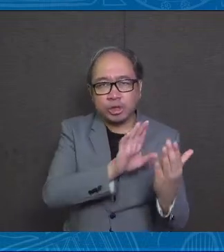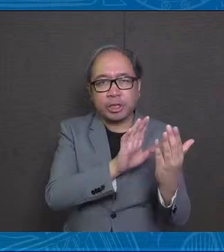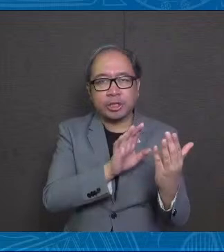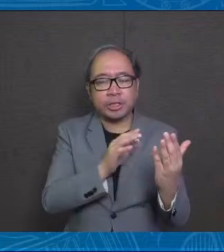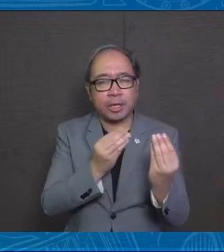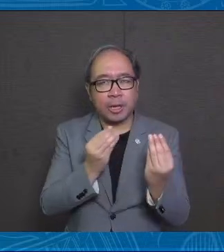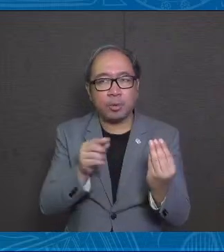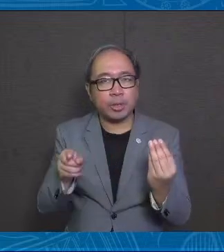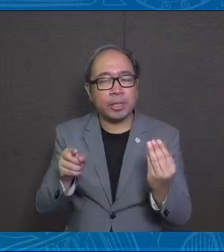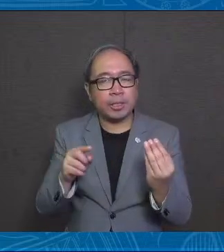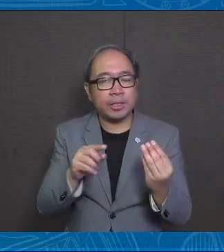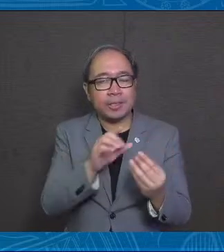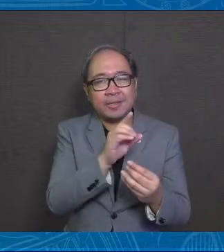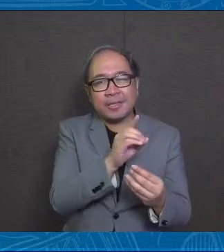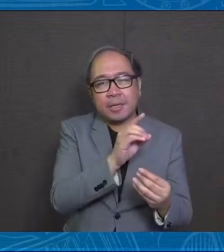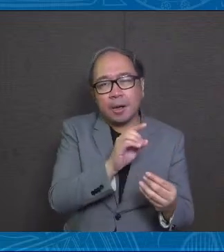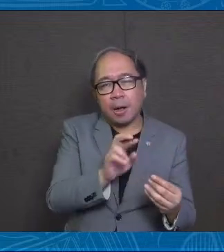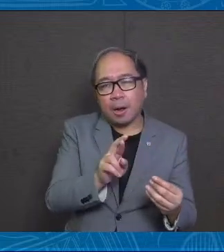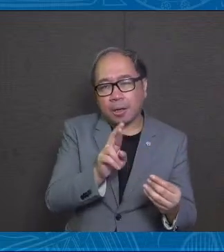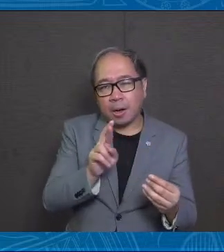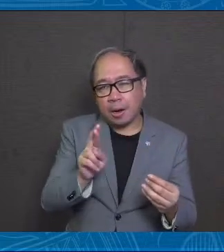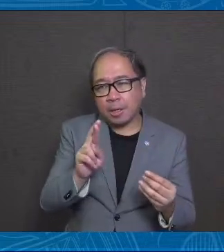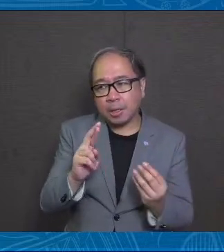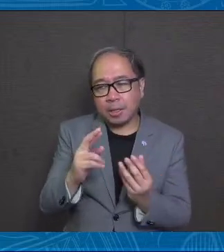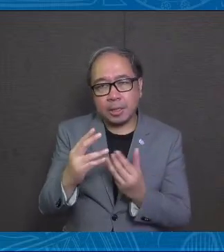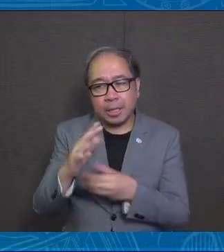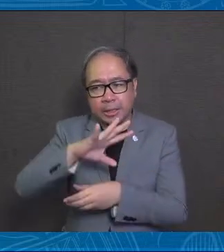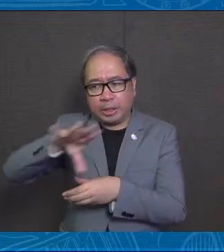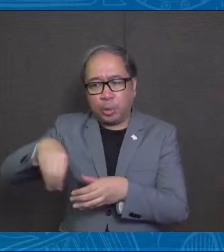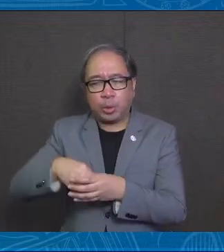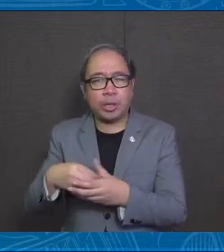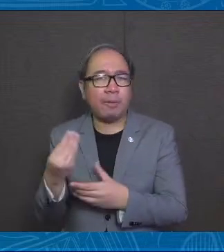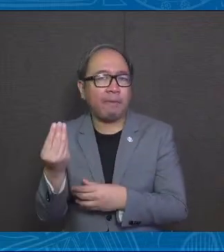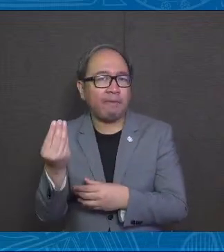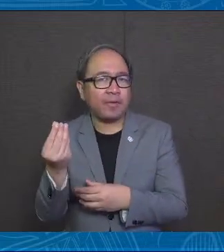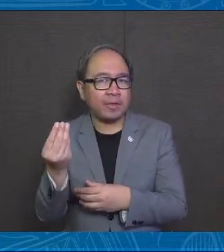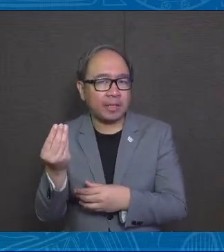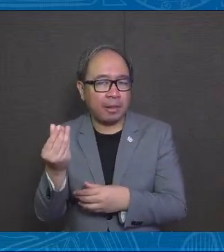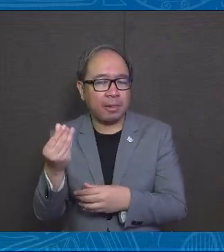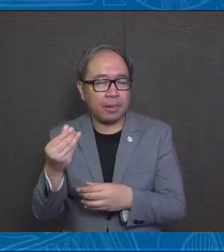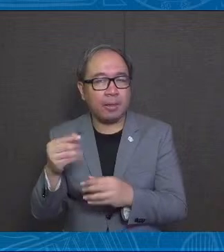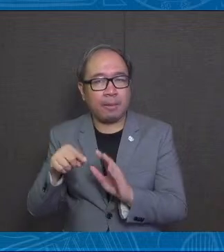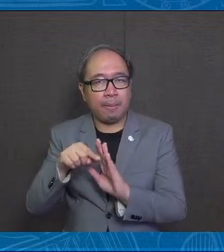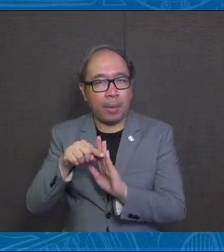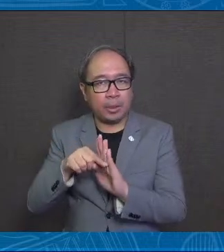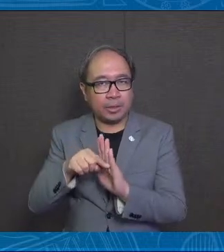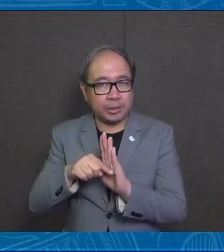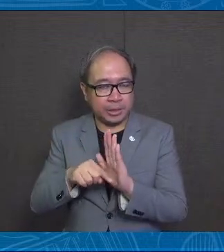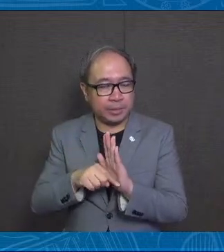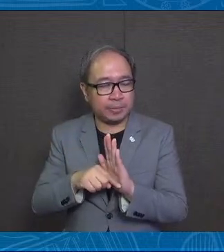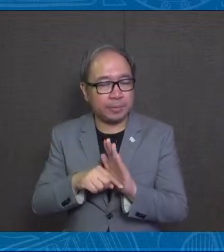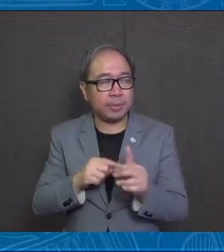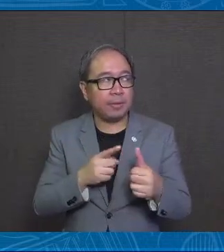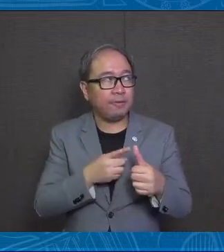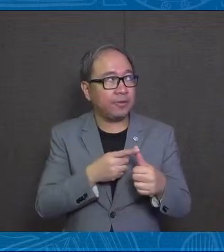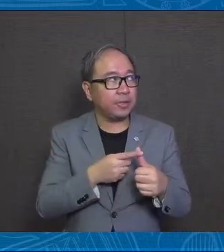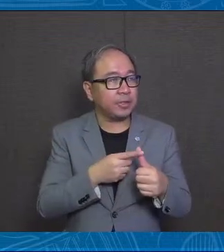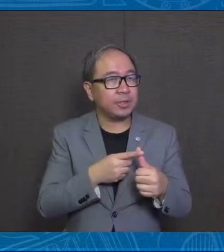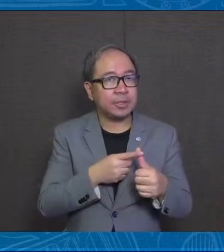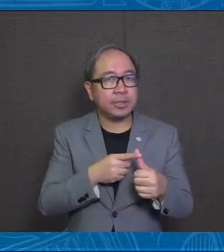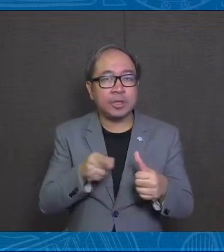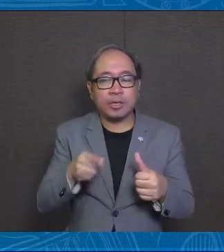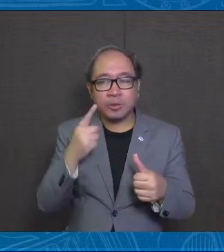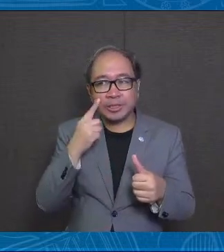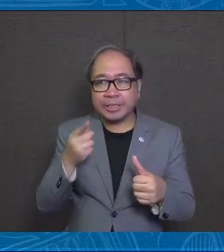the disaster risk into our fiscal policy? I can mention about 4. Firstly, in the fiscal space,